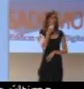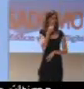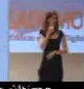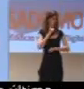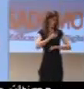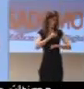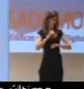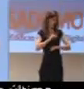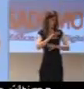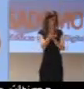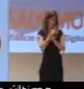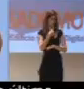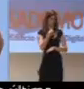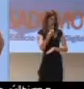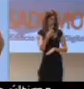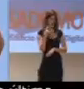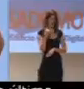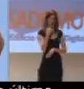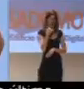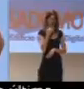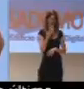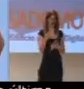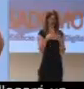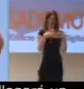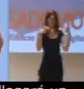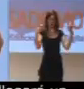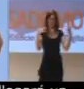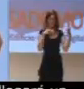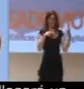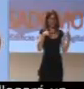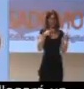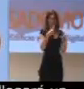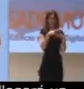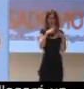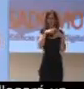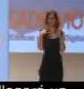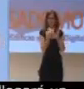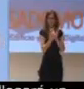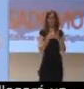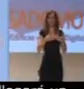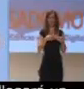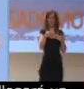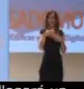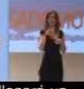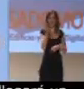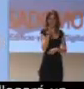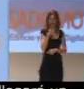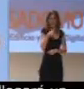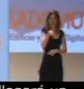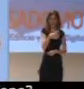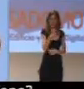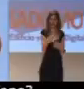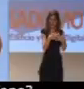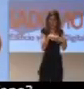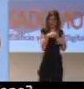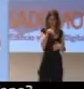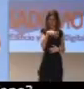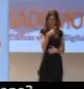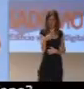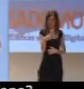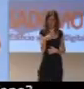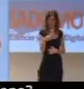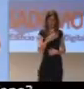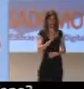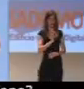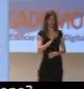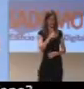our users. The lady said and was wondering whether this will ever work. And I think